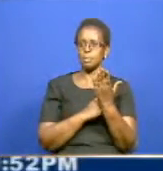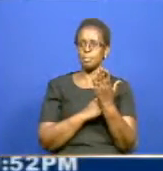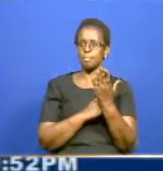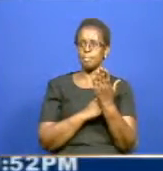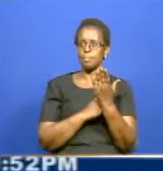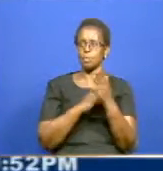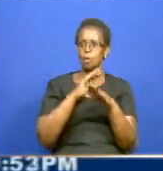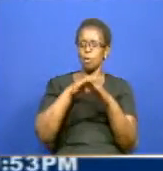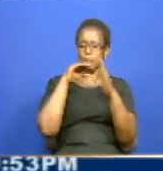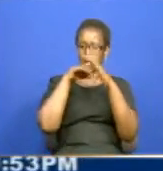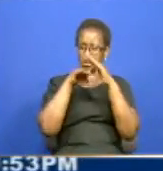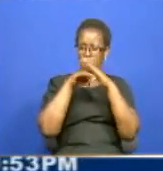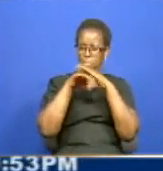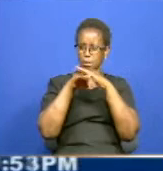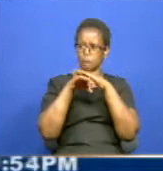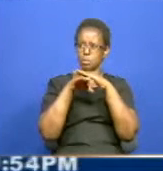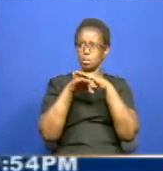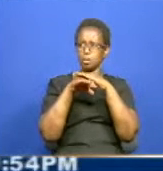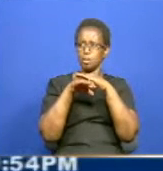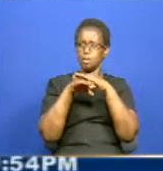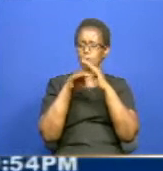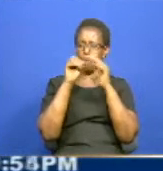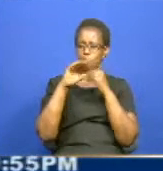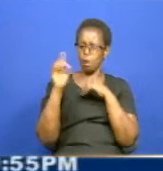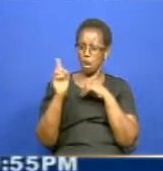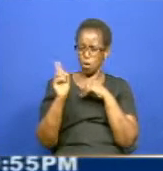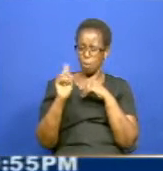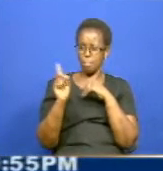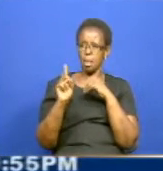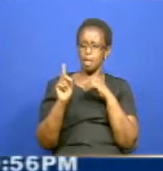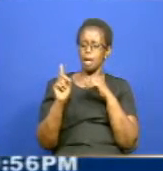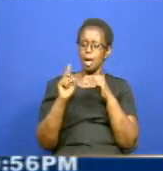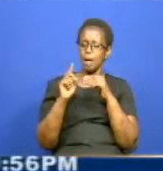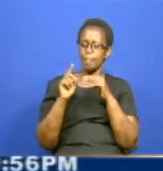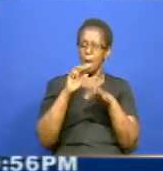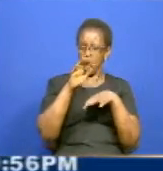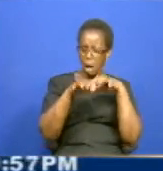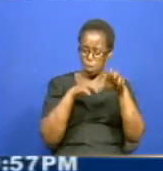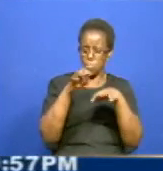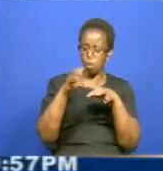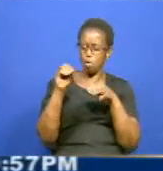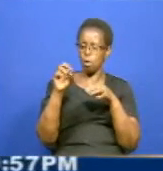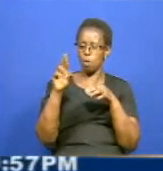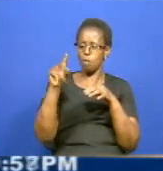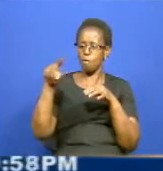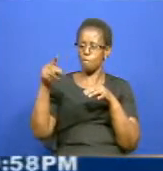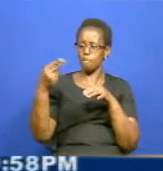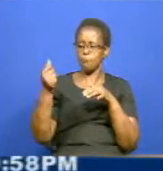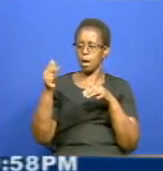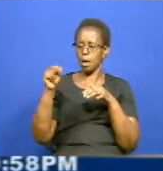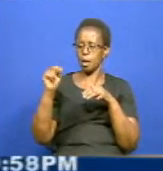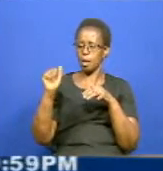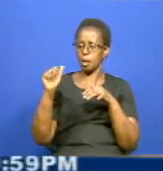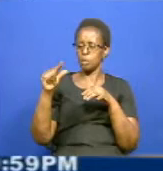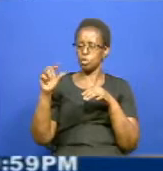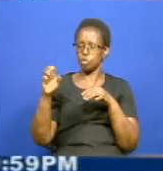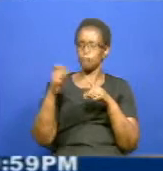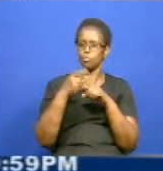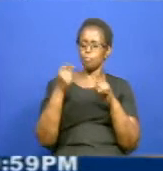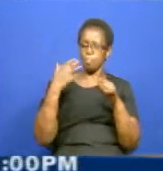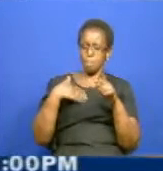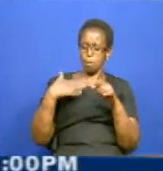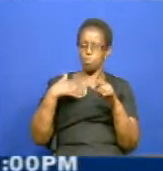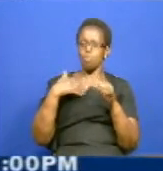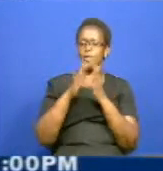accessibility of the Nairobi Animal Orphanage by persons with disabilities. Mr.